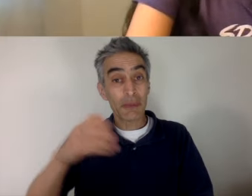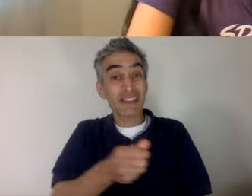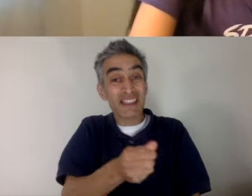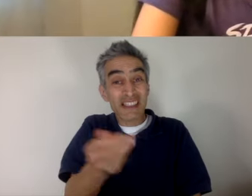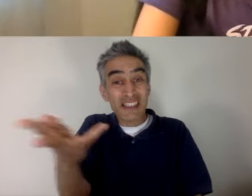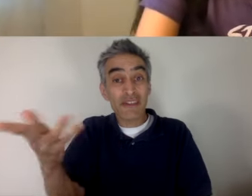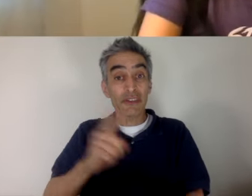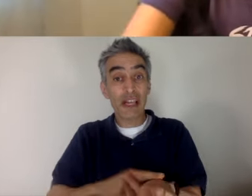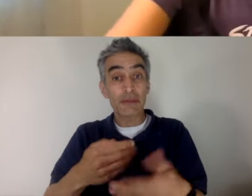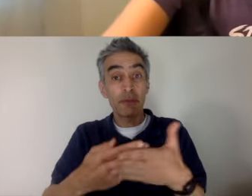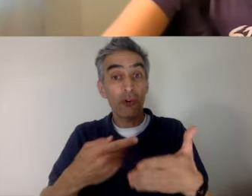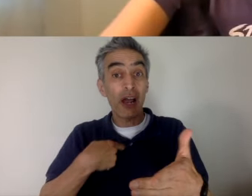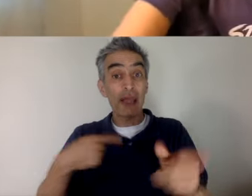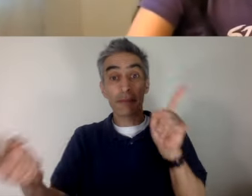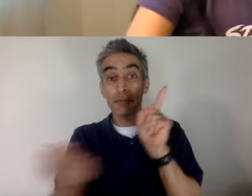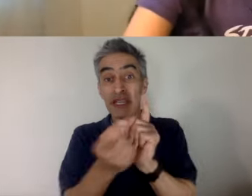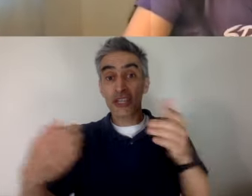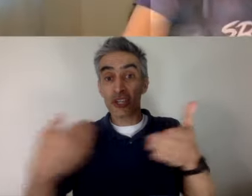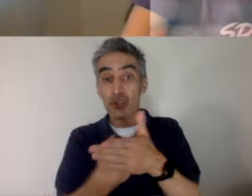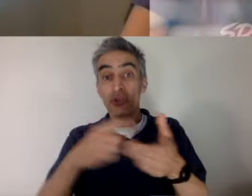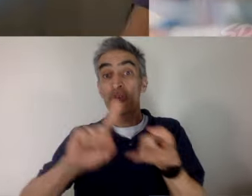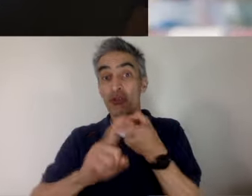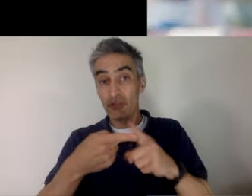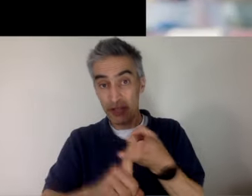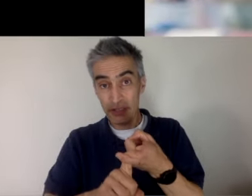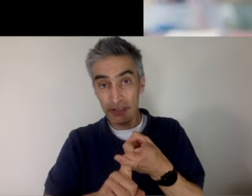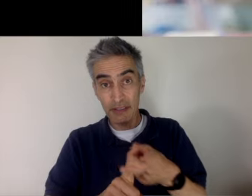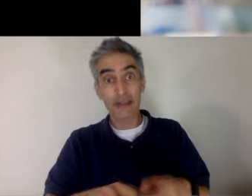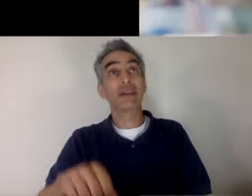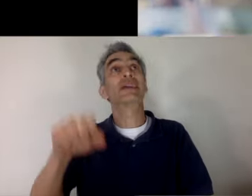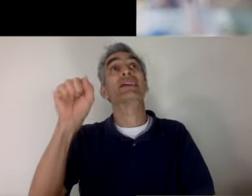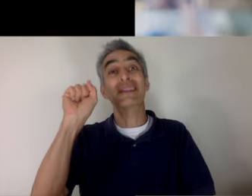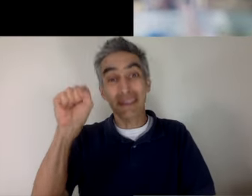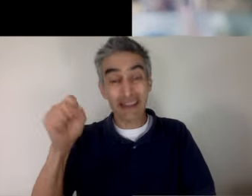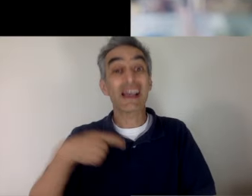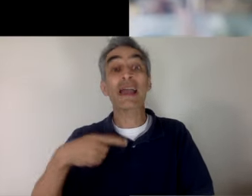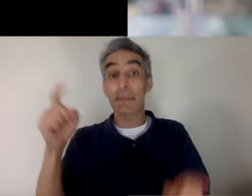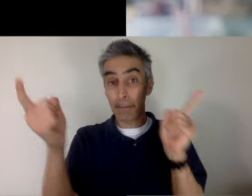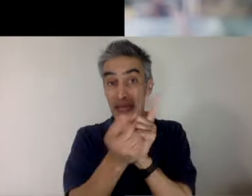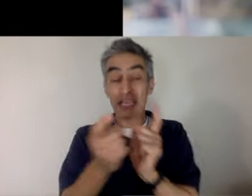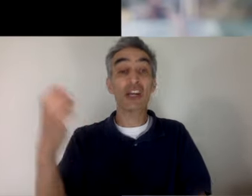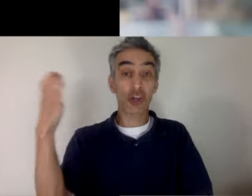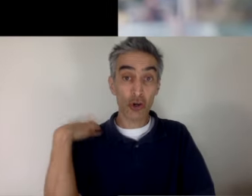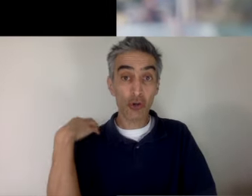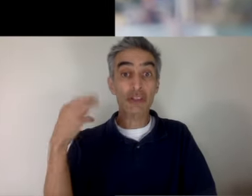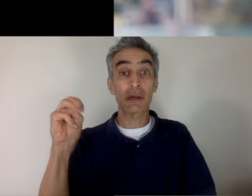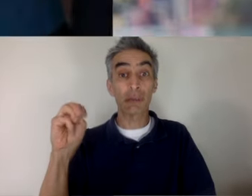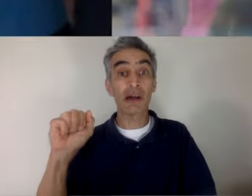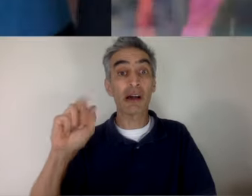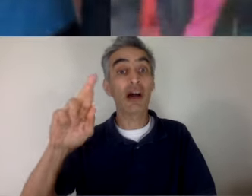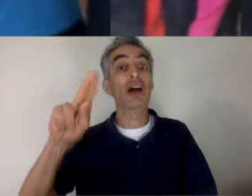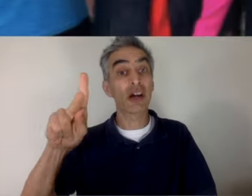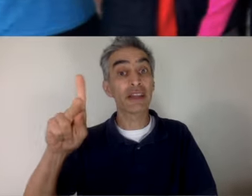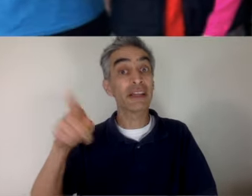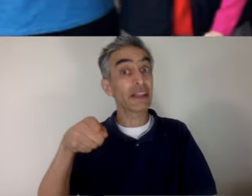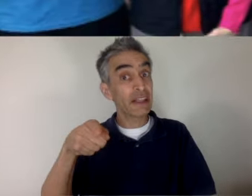It took a while to make some friends, but I definitely, you know, met my coach. Coach Mark there has helped me a lot, and I follow his plans,